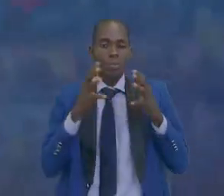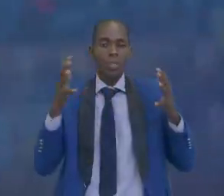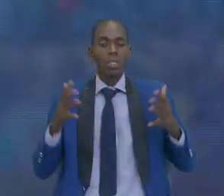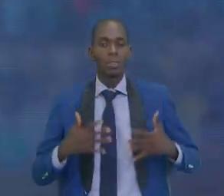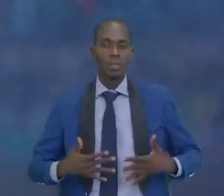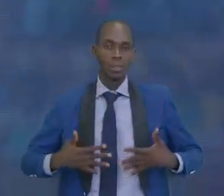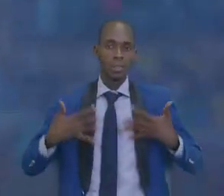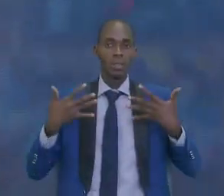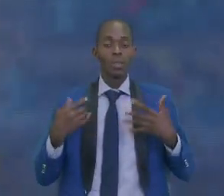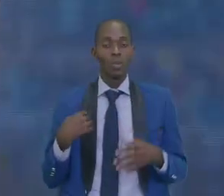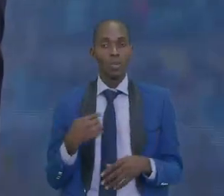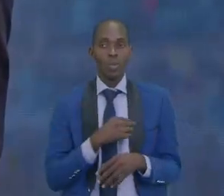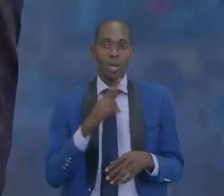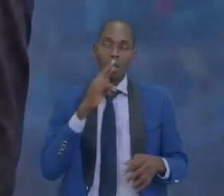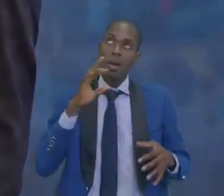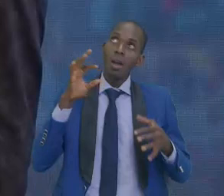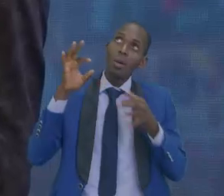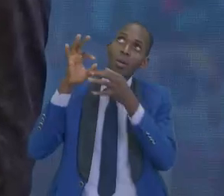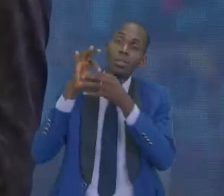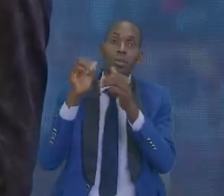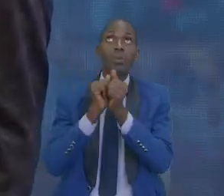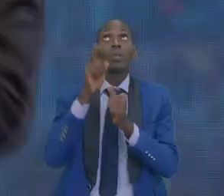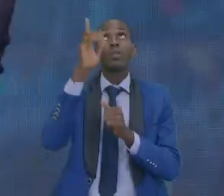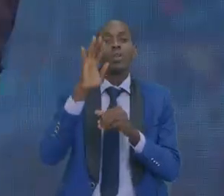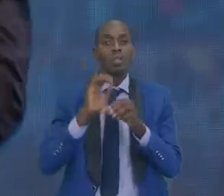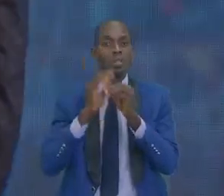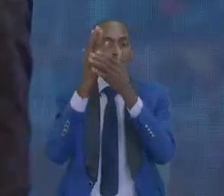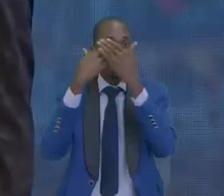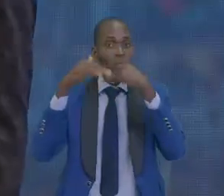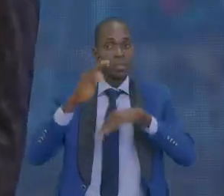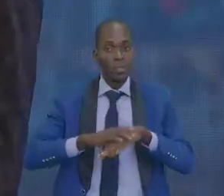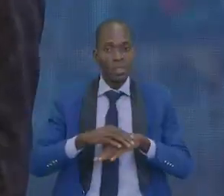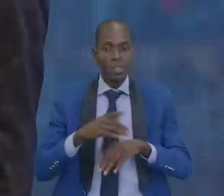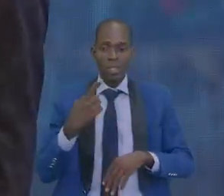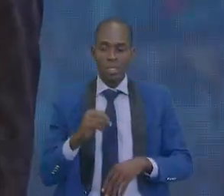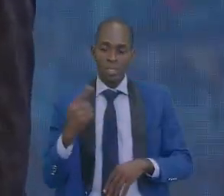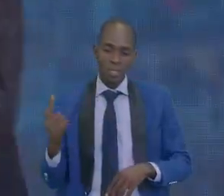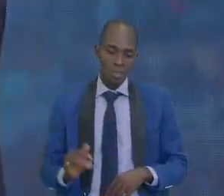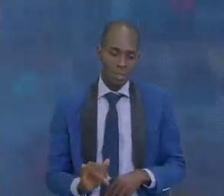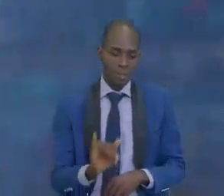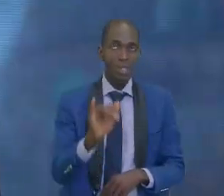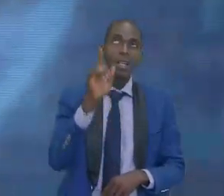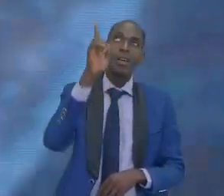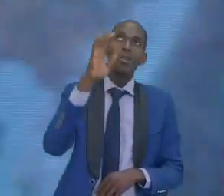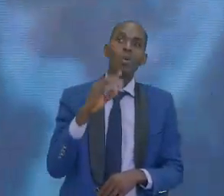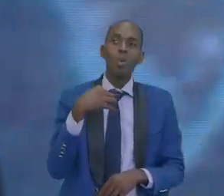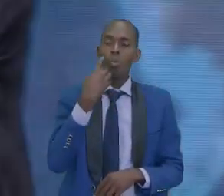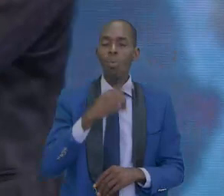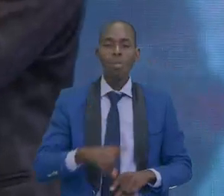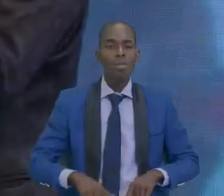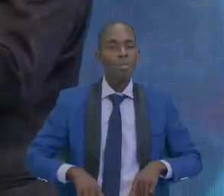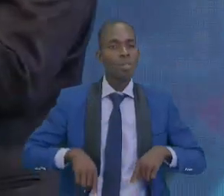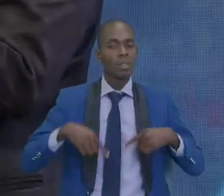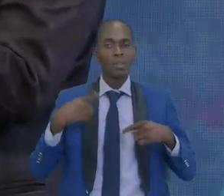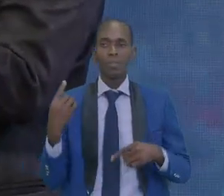We are connected with God in heaven, the eternal God who lives forever. When